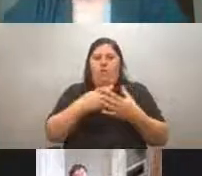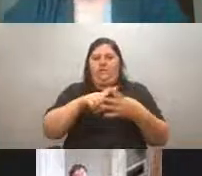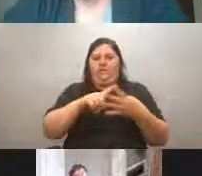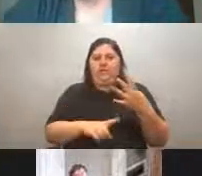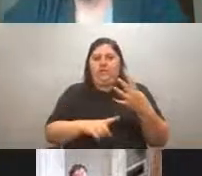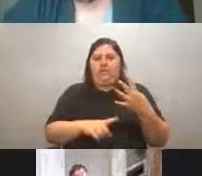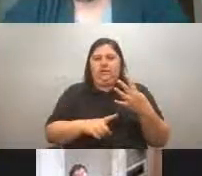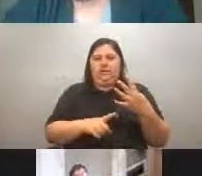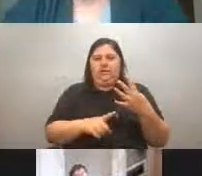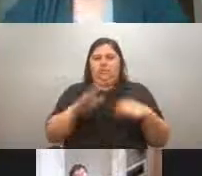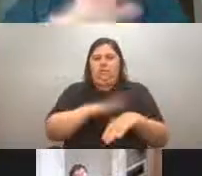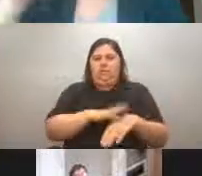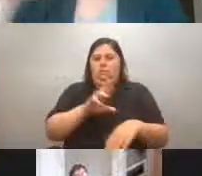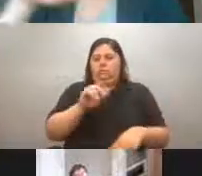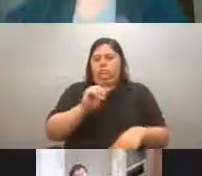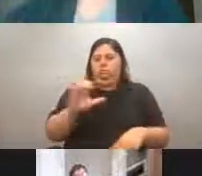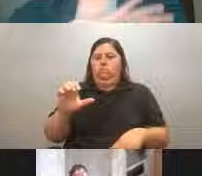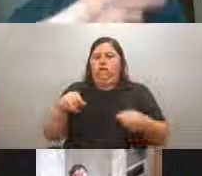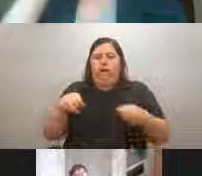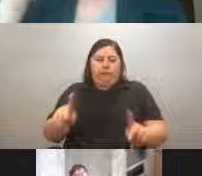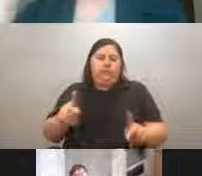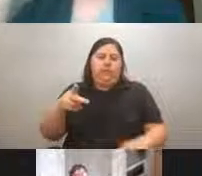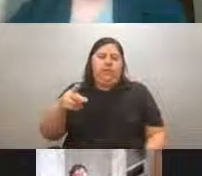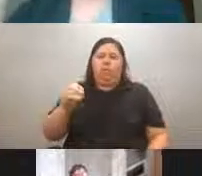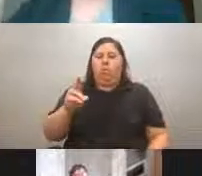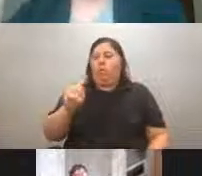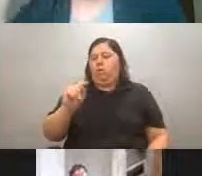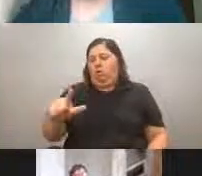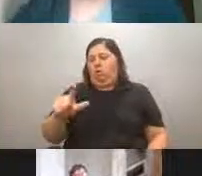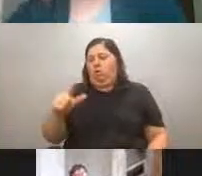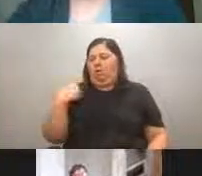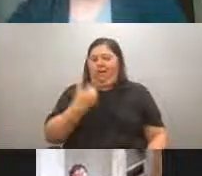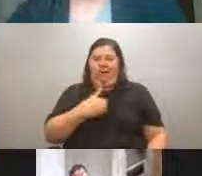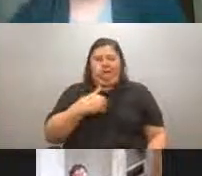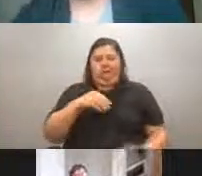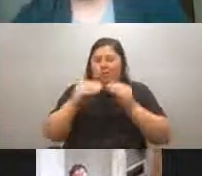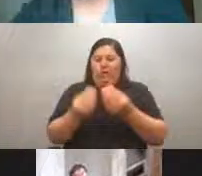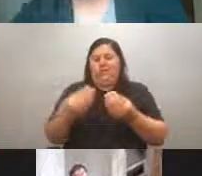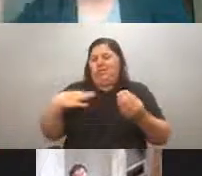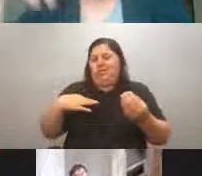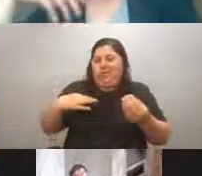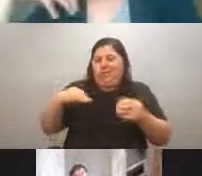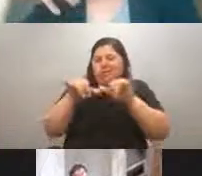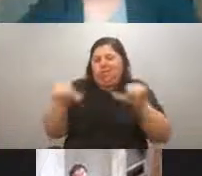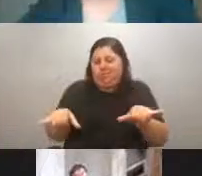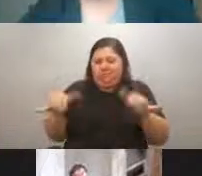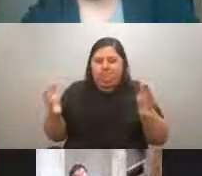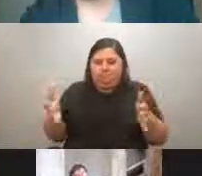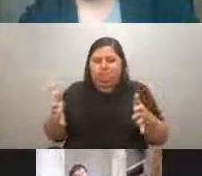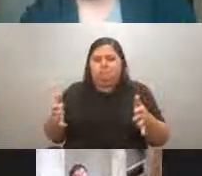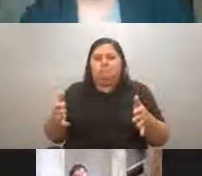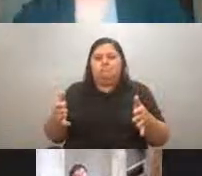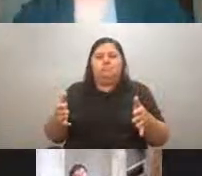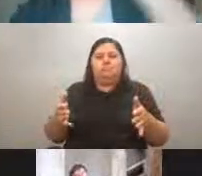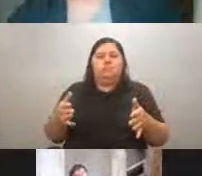RAC opportunity portal, which is sort of our organizational wide application system. And it goes for both any